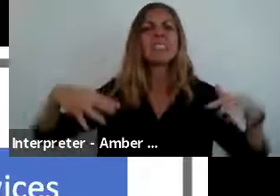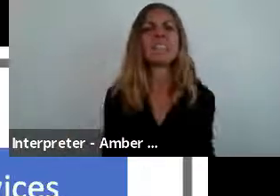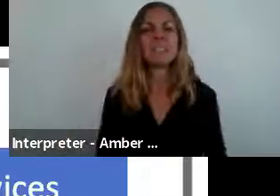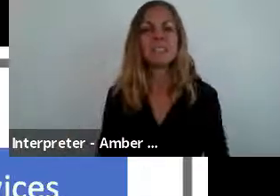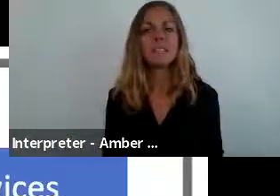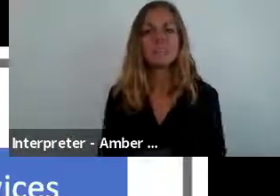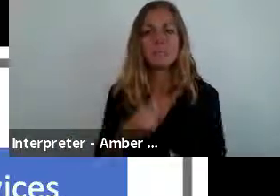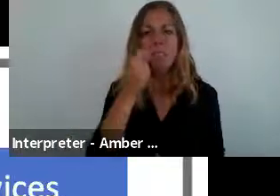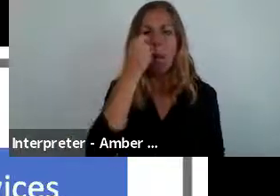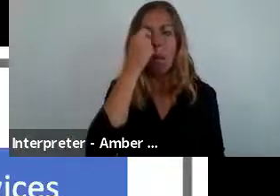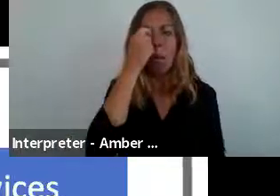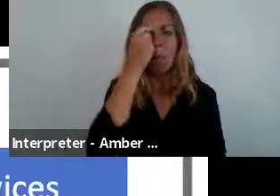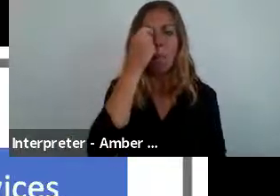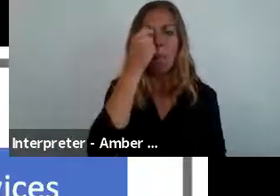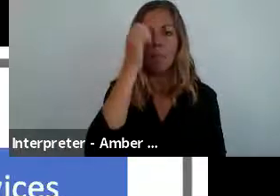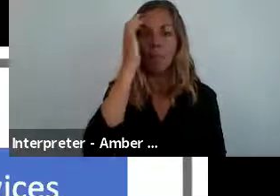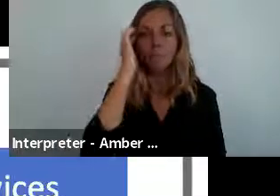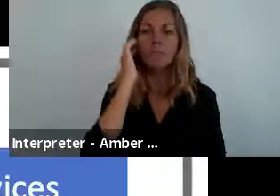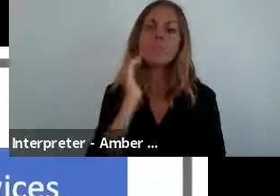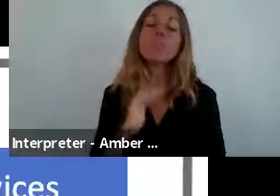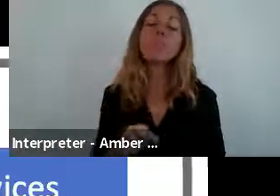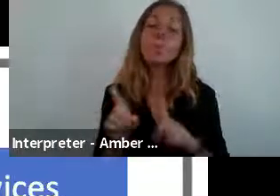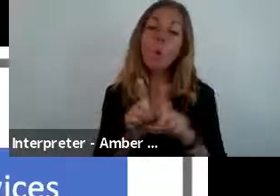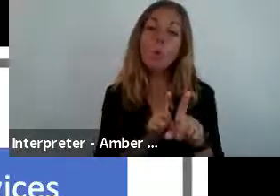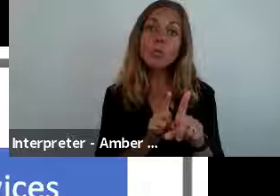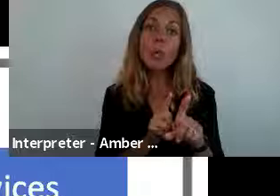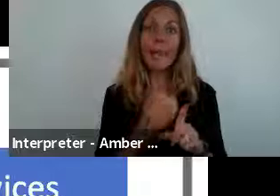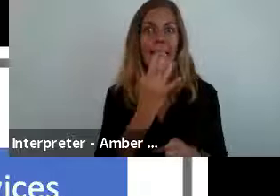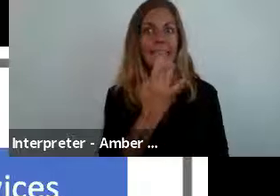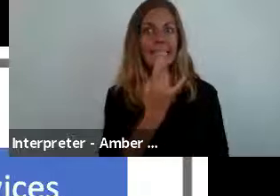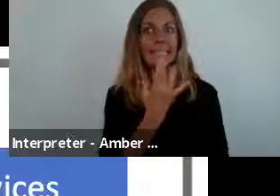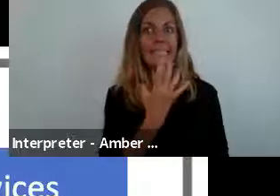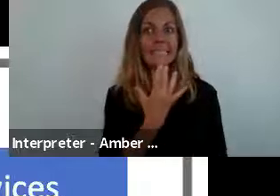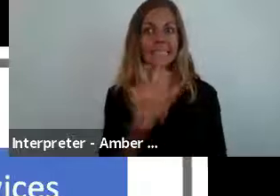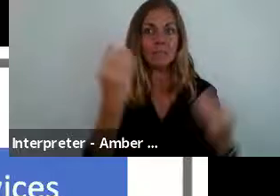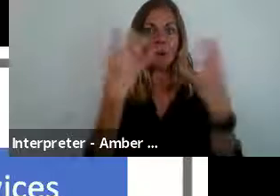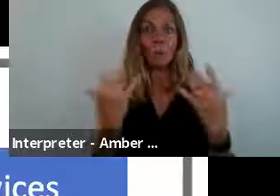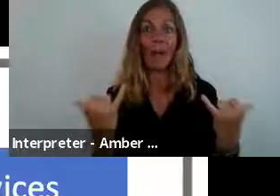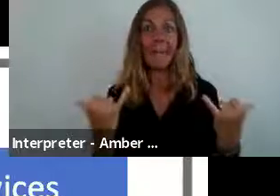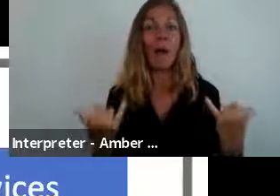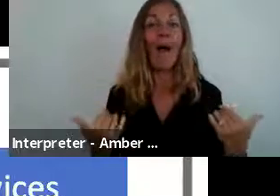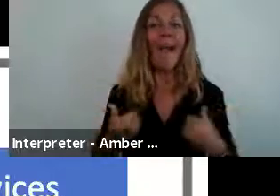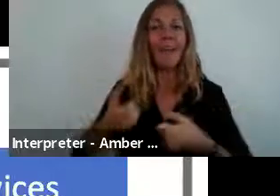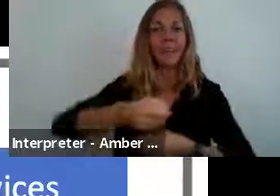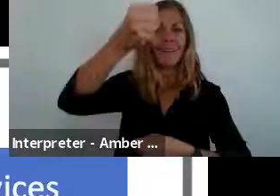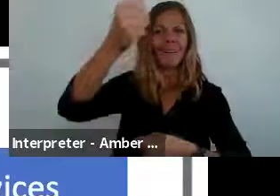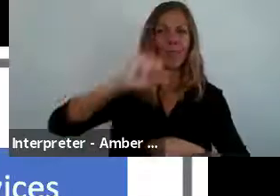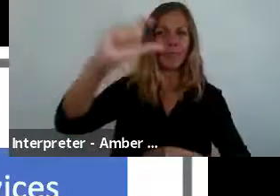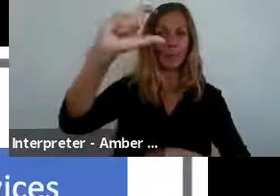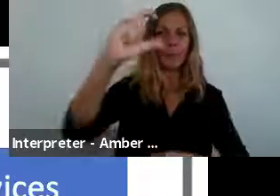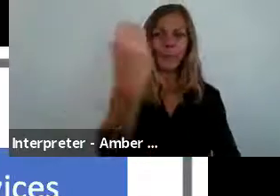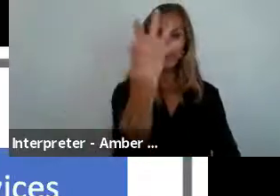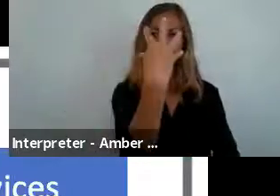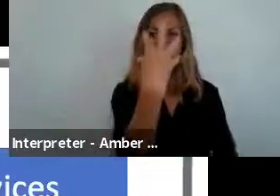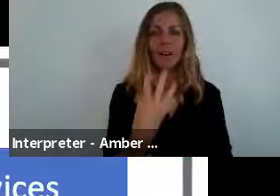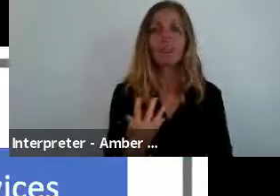things like that, okay? The other thing is lighting. So right now I have a selfie light in front of me.